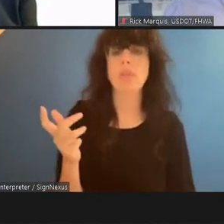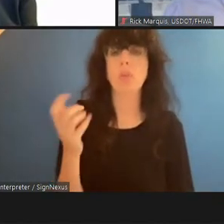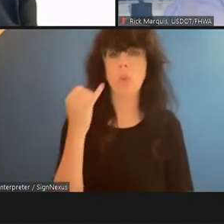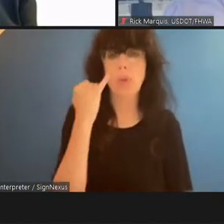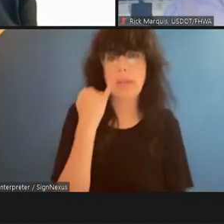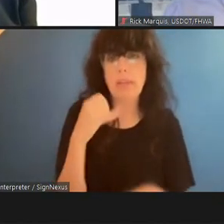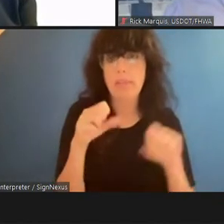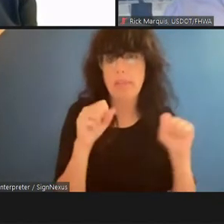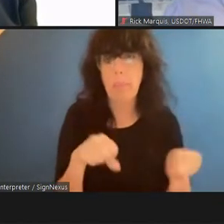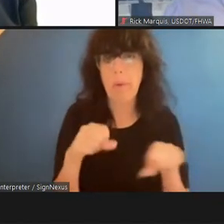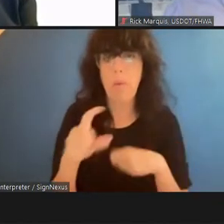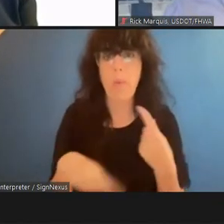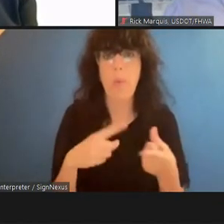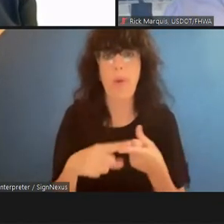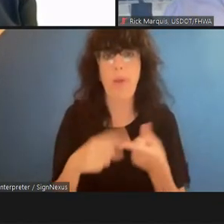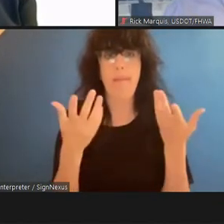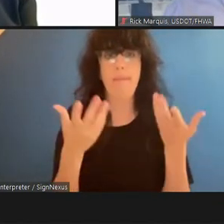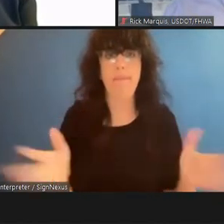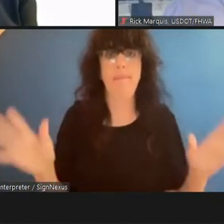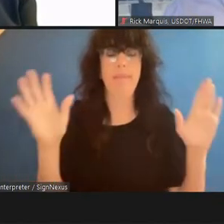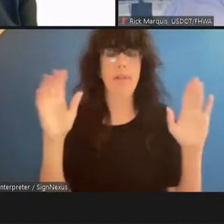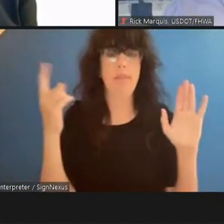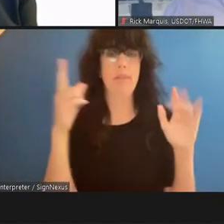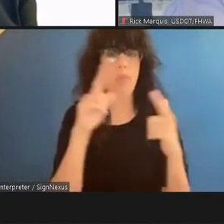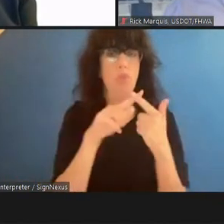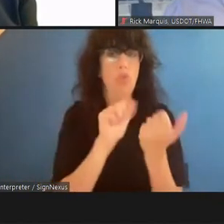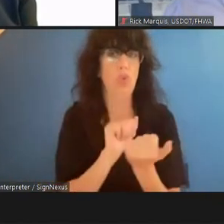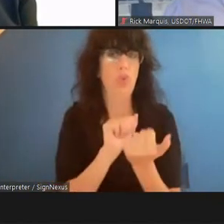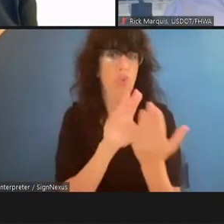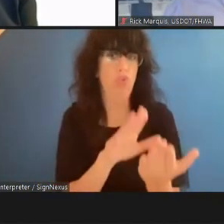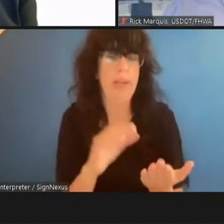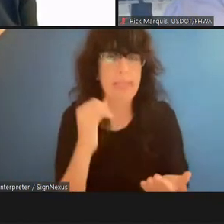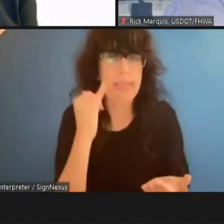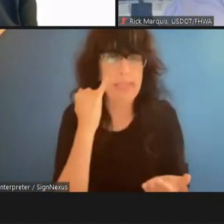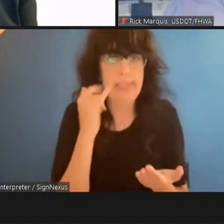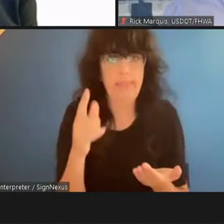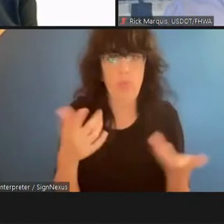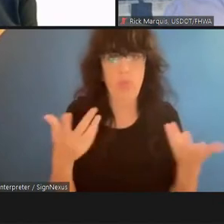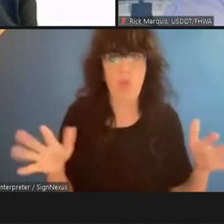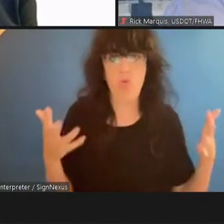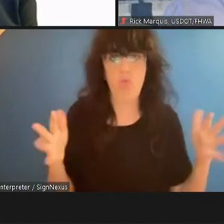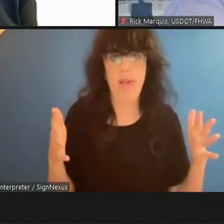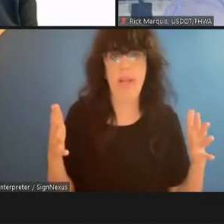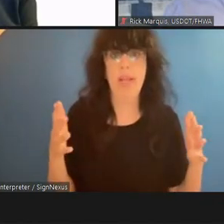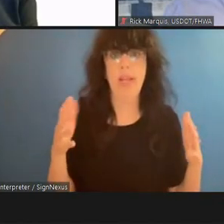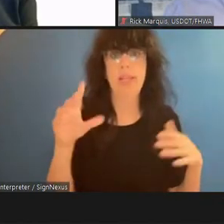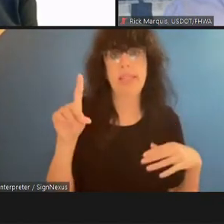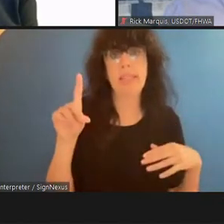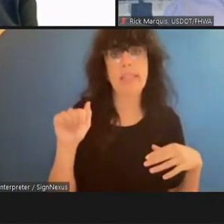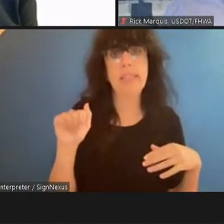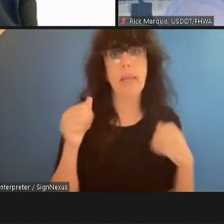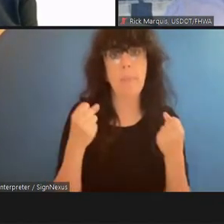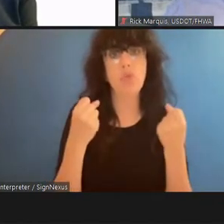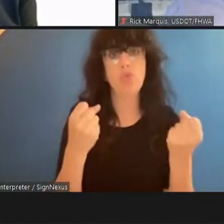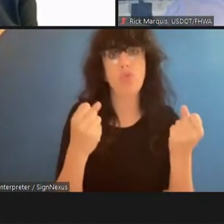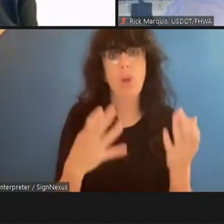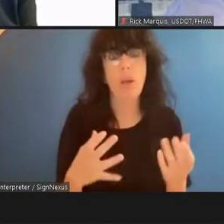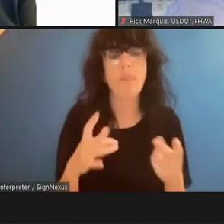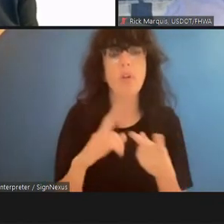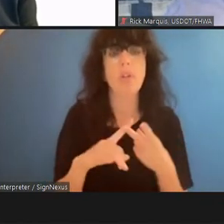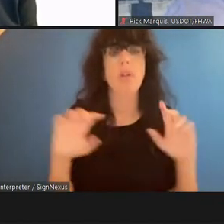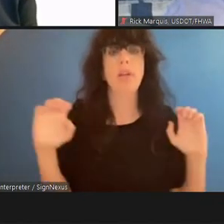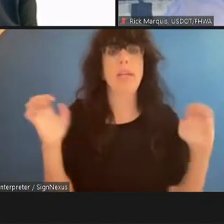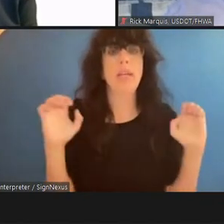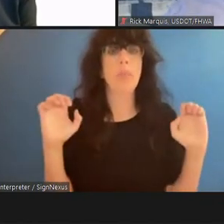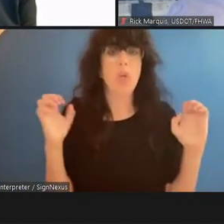when i'm finished someone here could address if already that disabled drivers and emergency